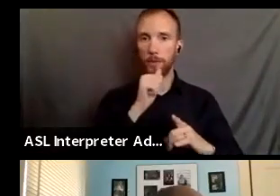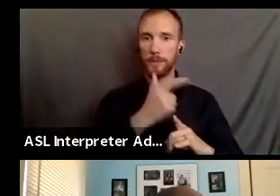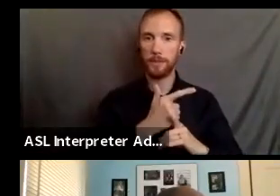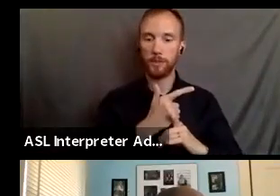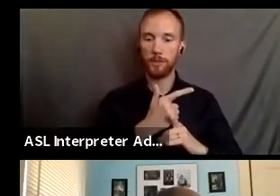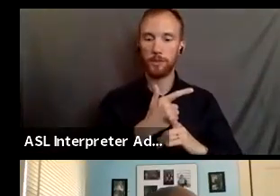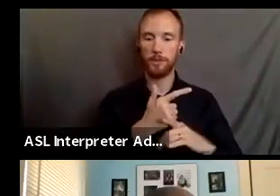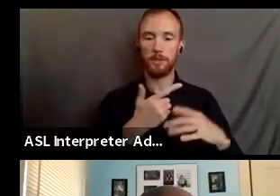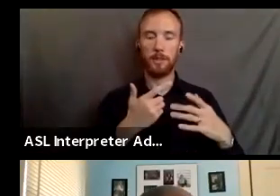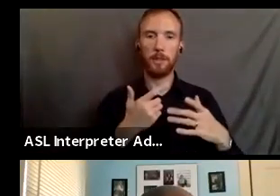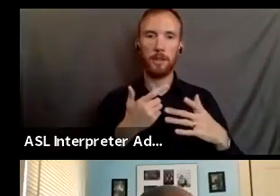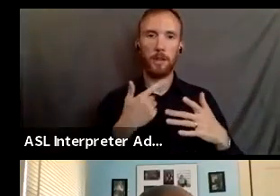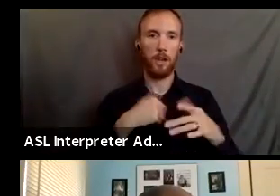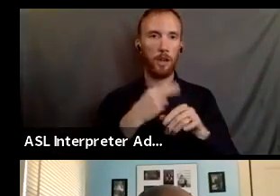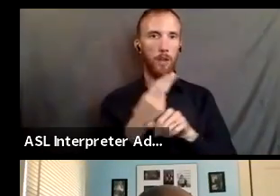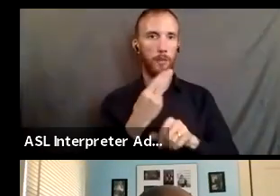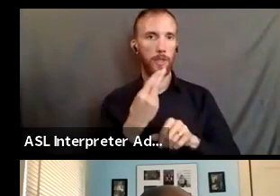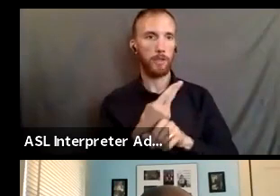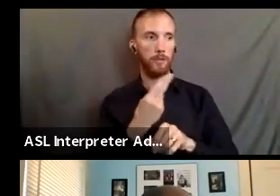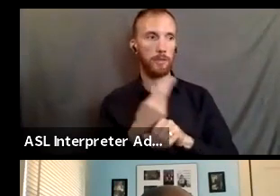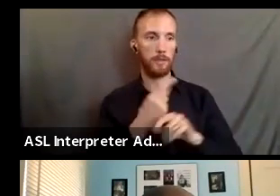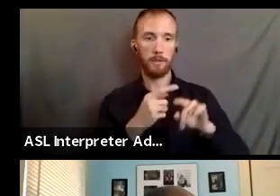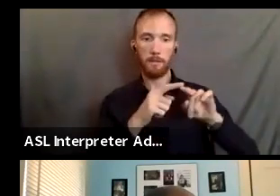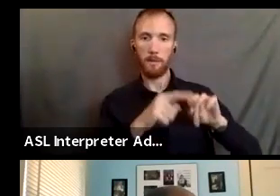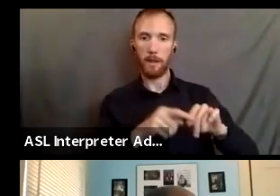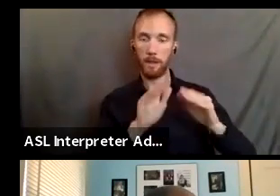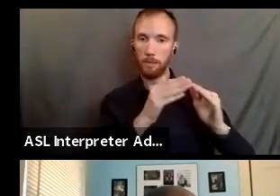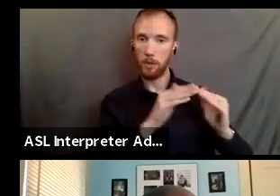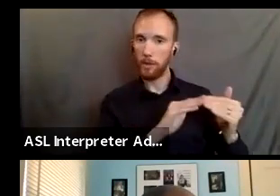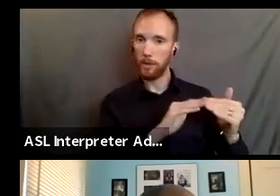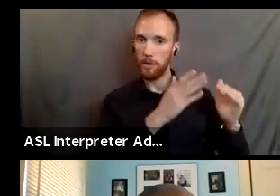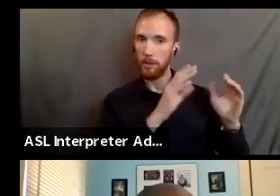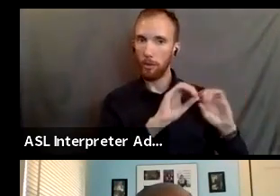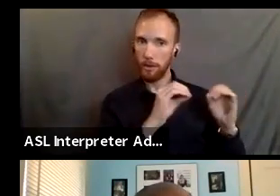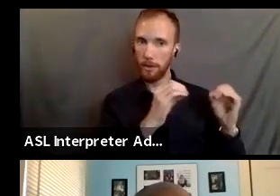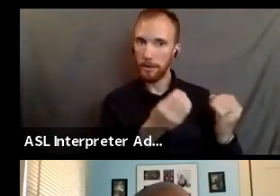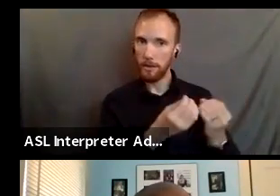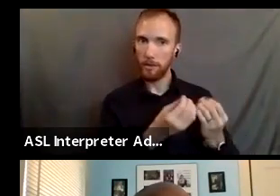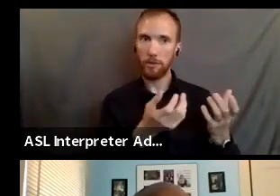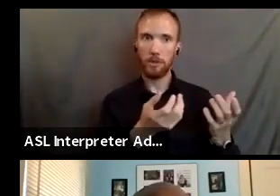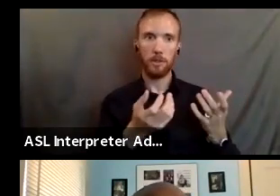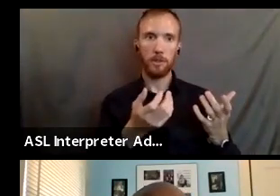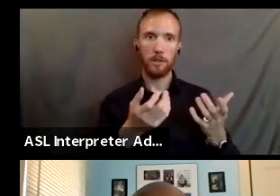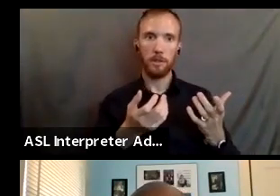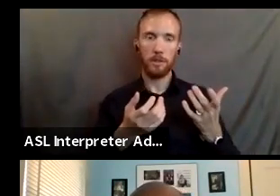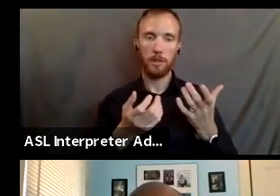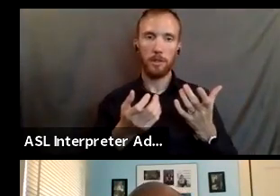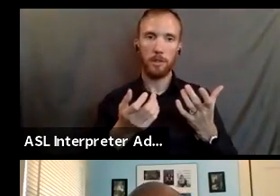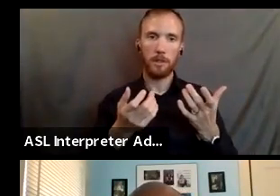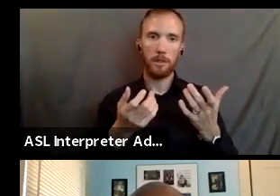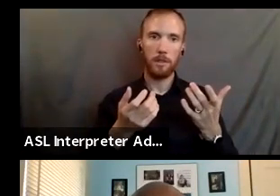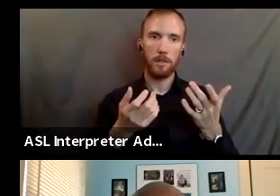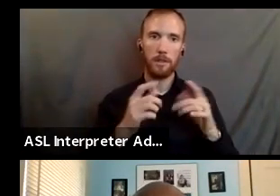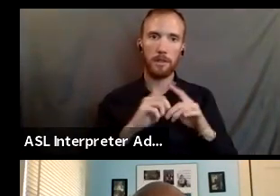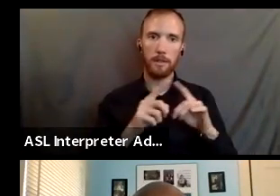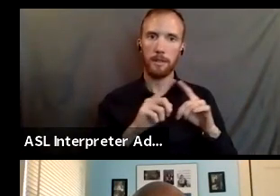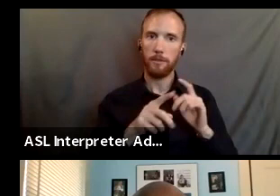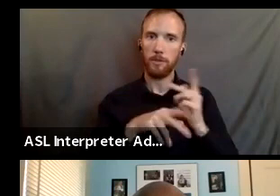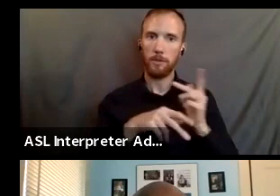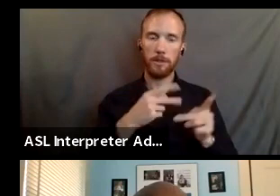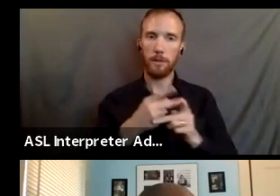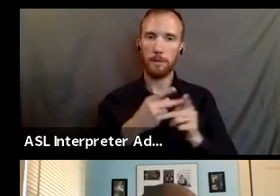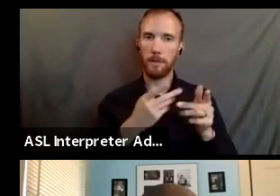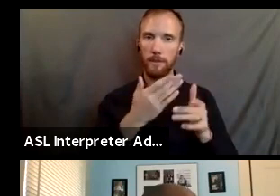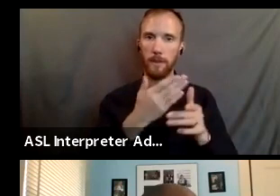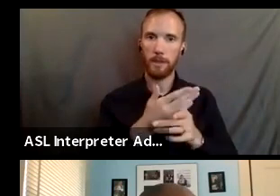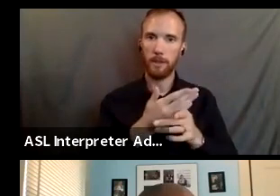we using community organizations uh including the groups that are out there doing intervention work on the streets